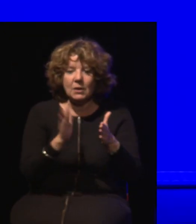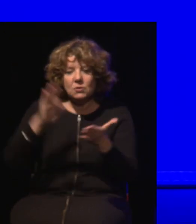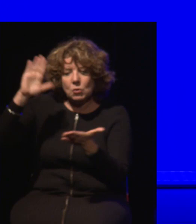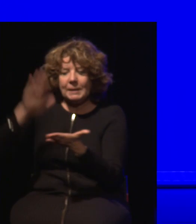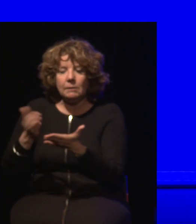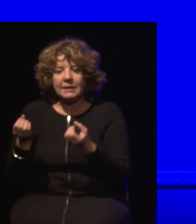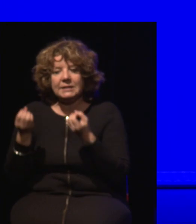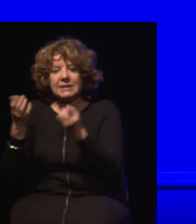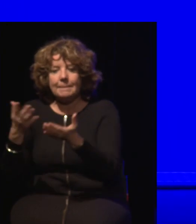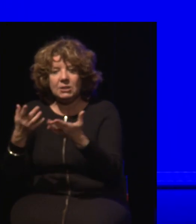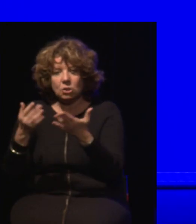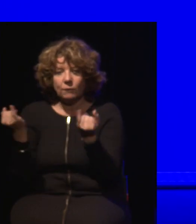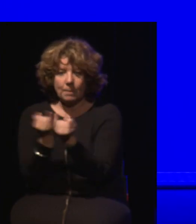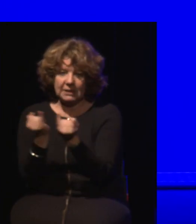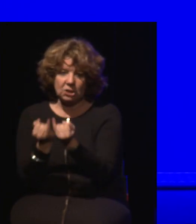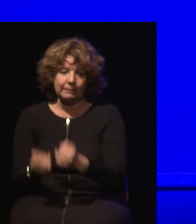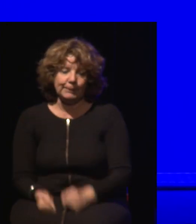the damage of competition.